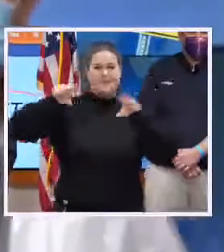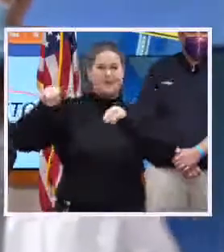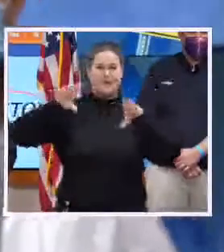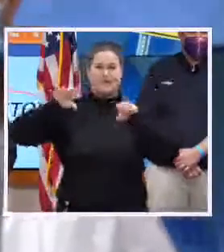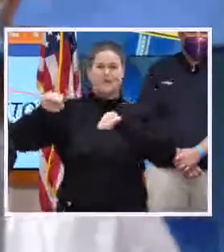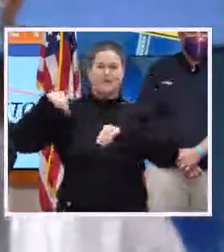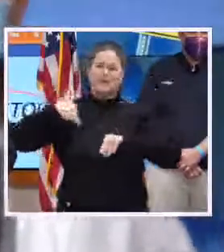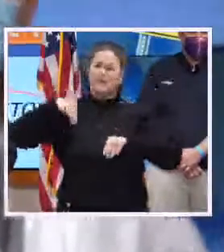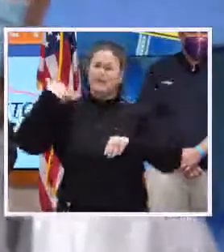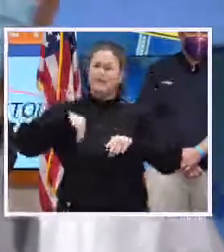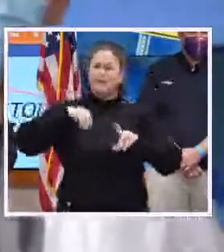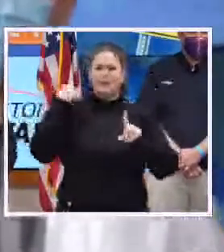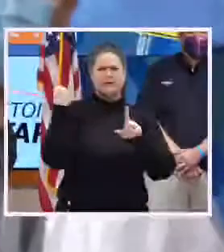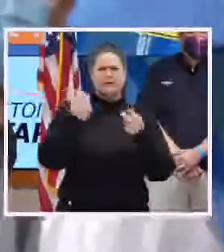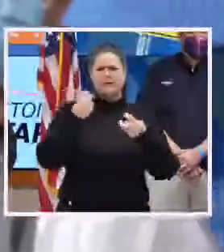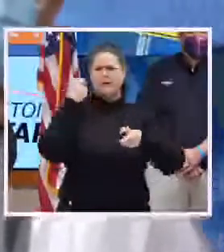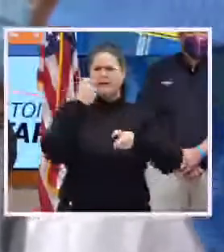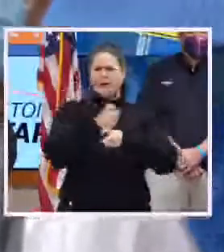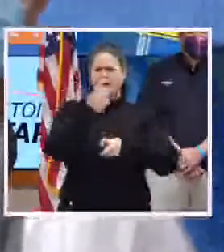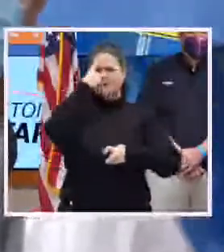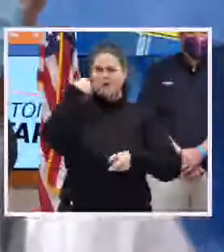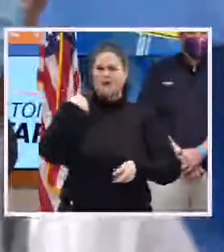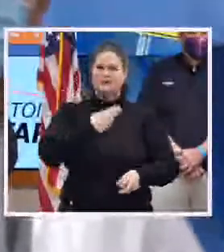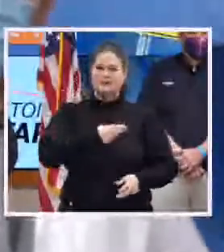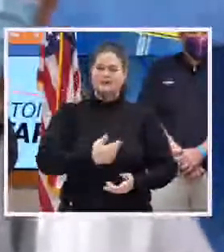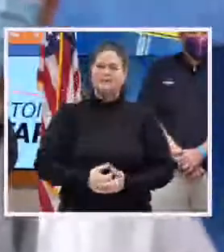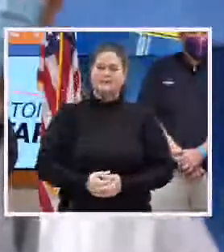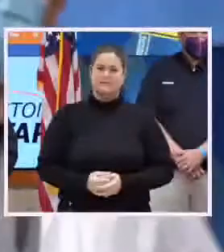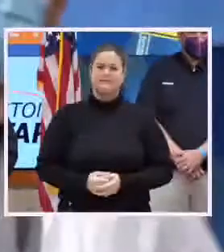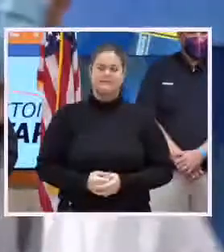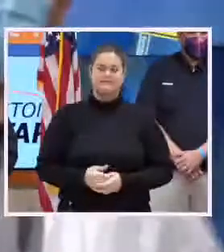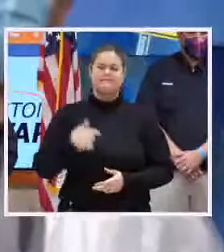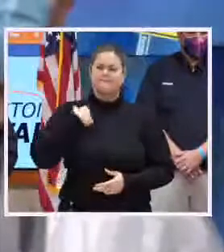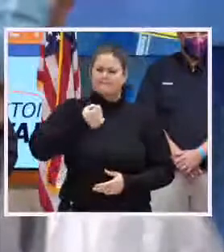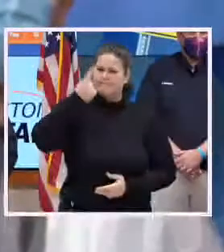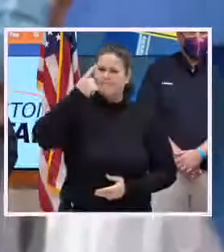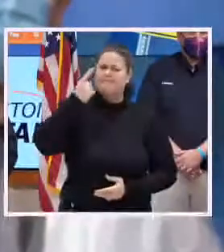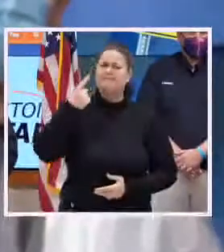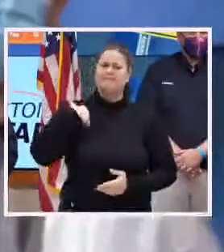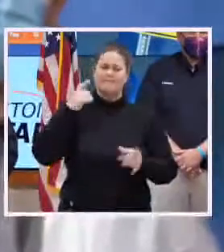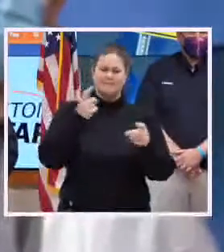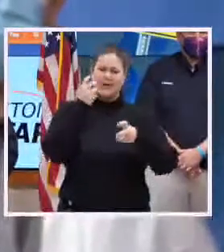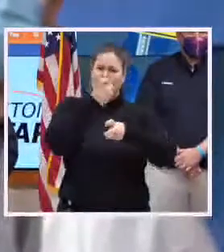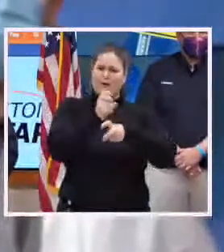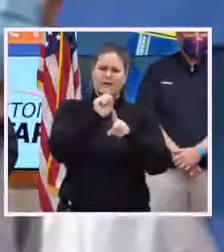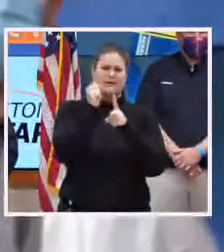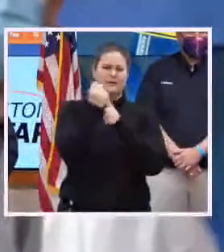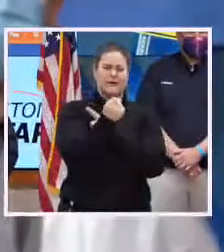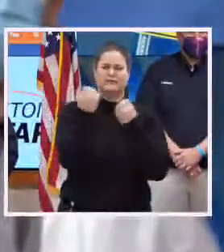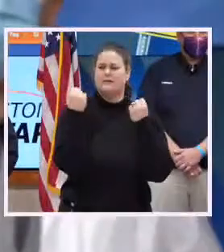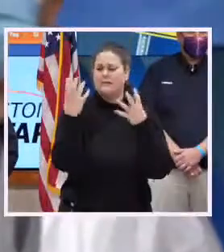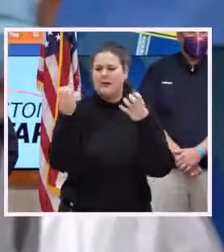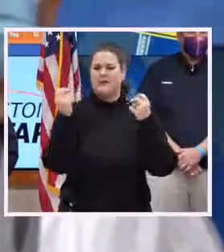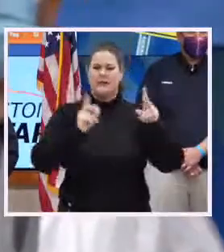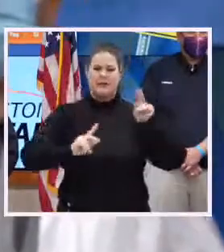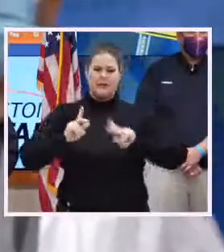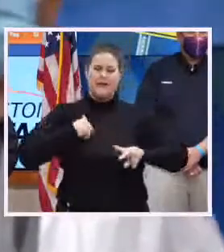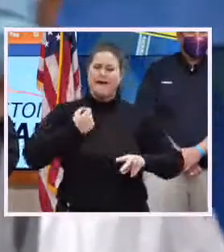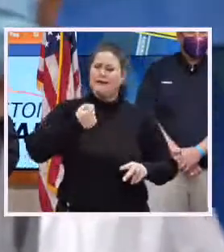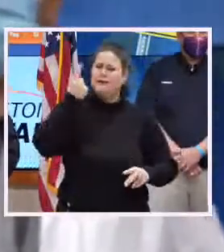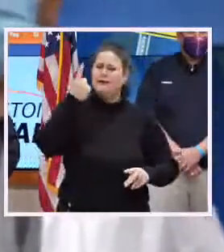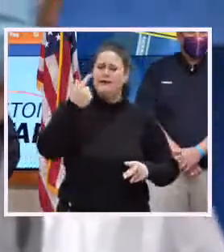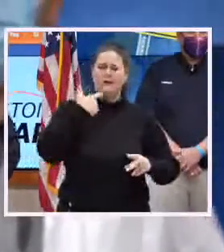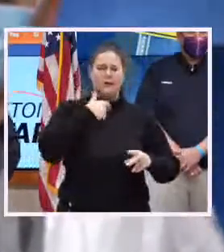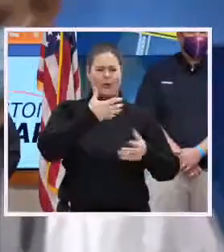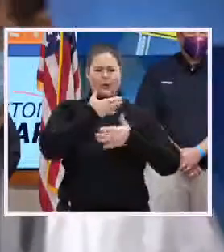us so hard. I know what a nightmare it is for so many people. What a nightmare it is to be